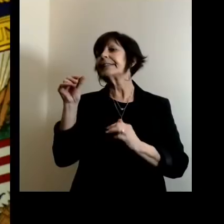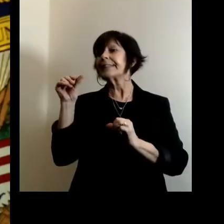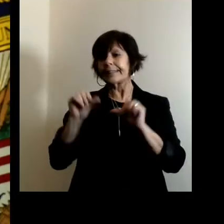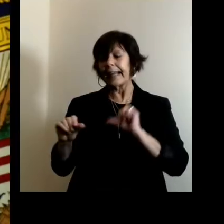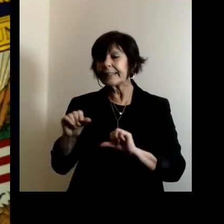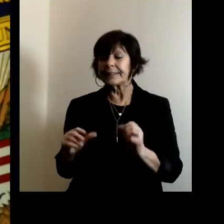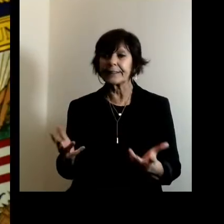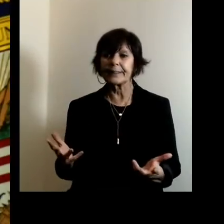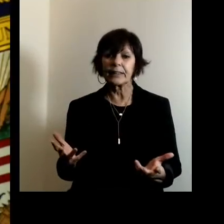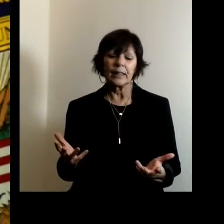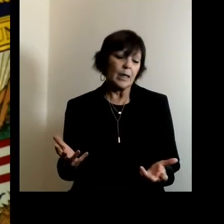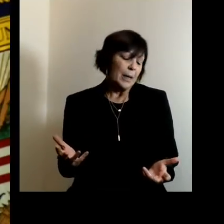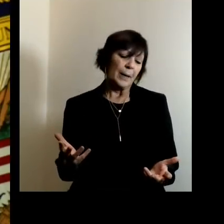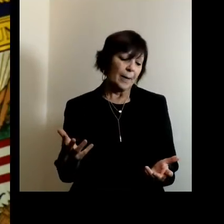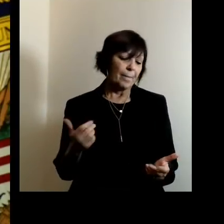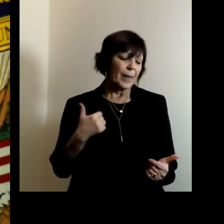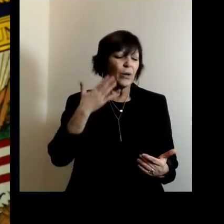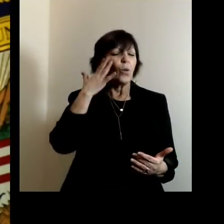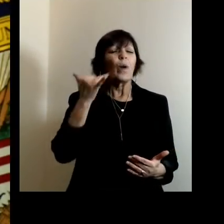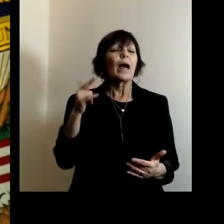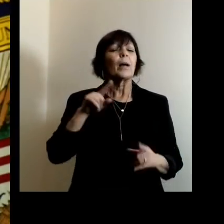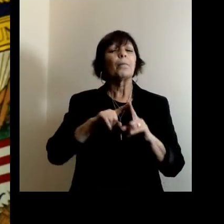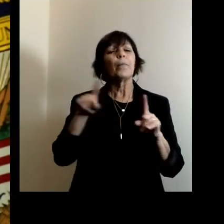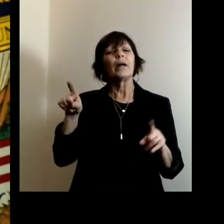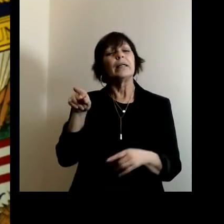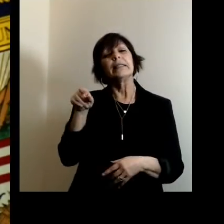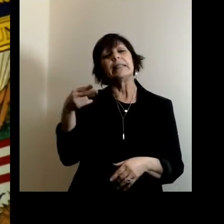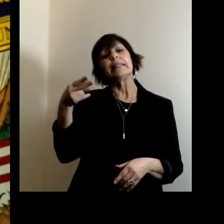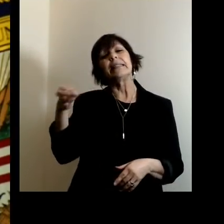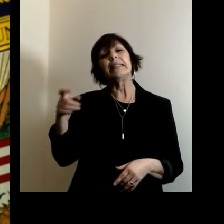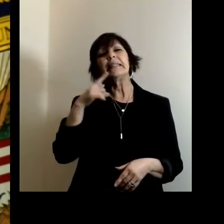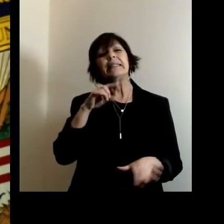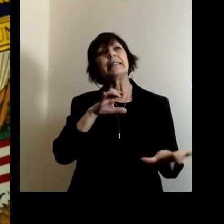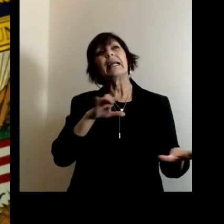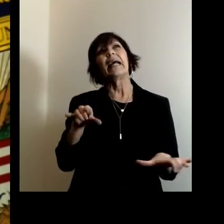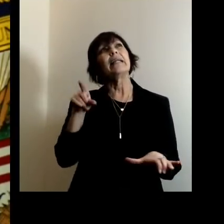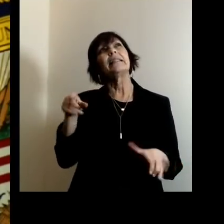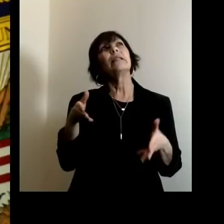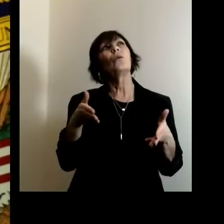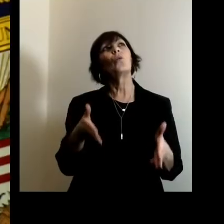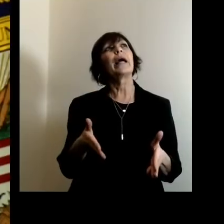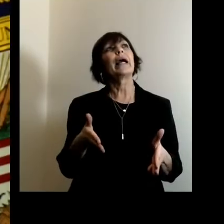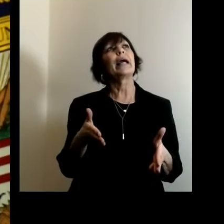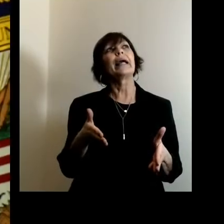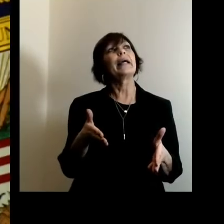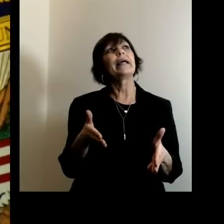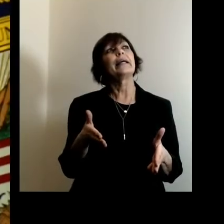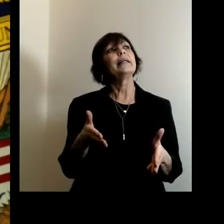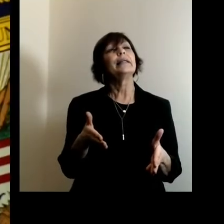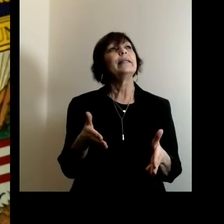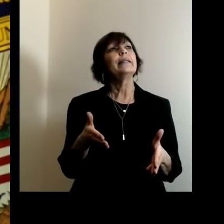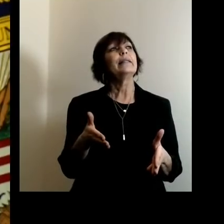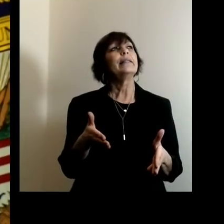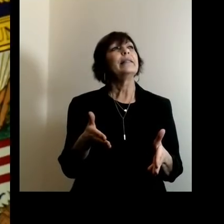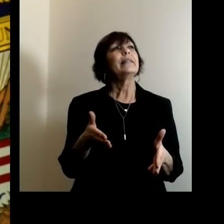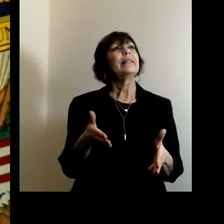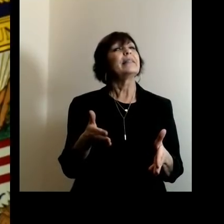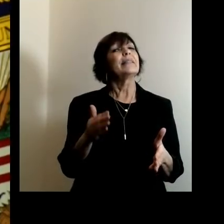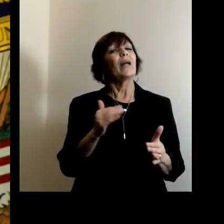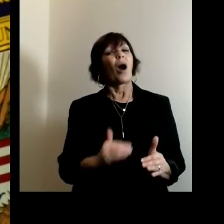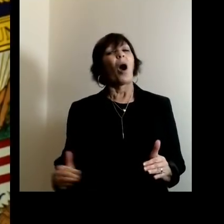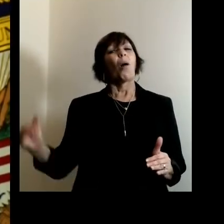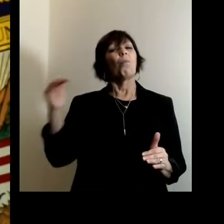I don't know why, but the county comptroller is acting in such a manner that is above and beyond the capacity of the county comptroller's